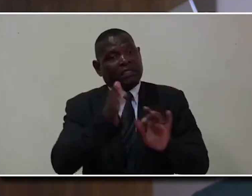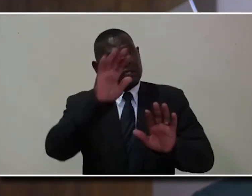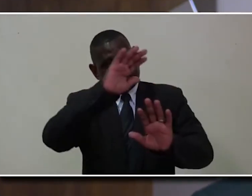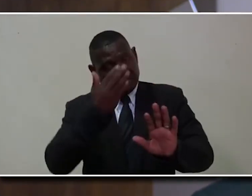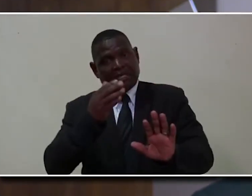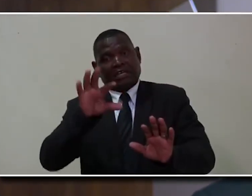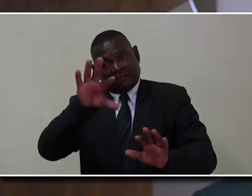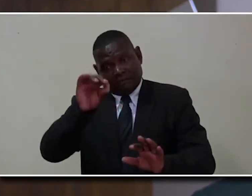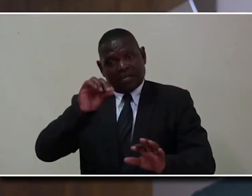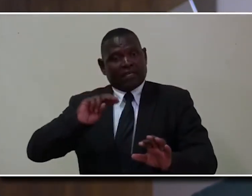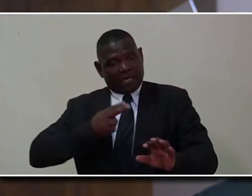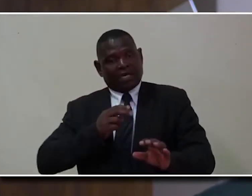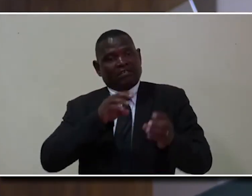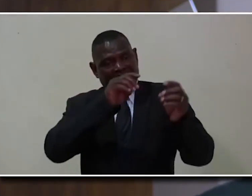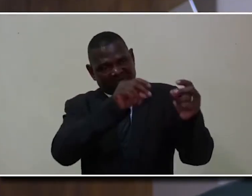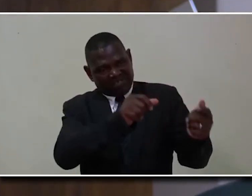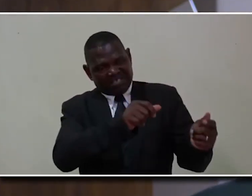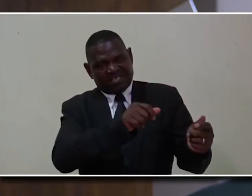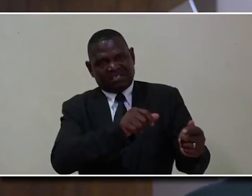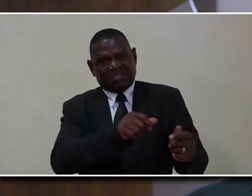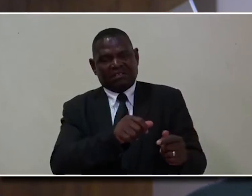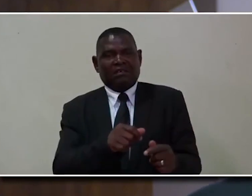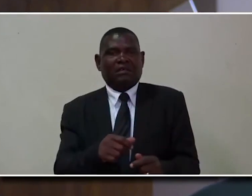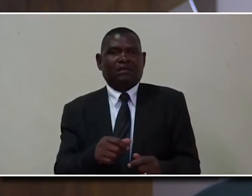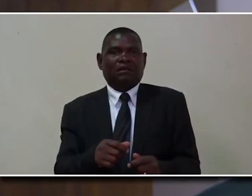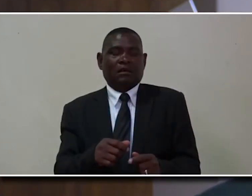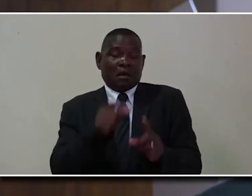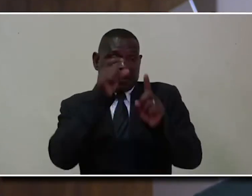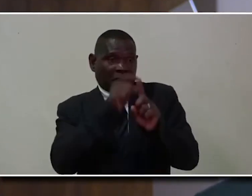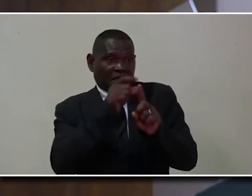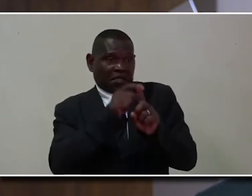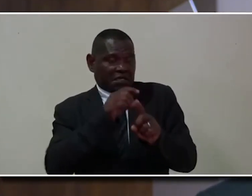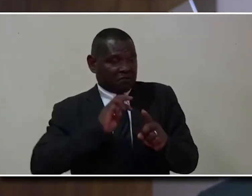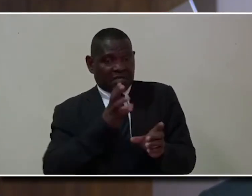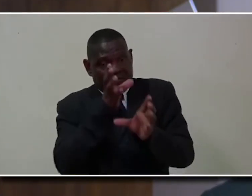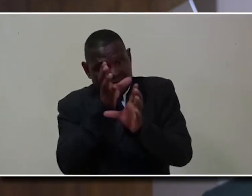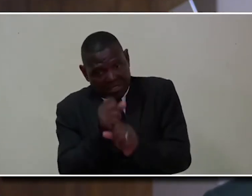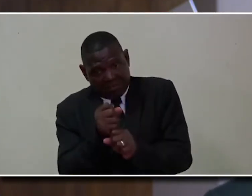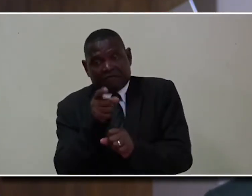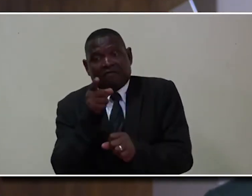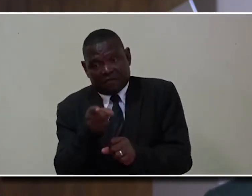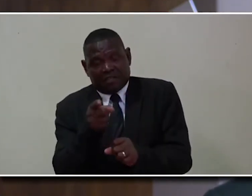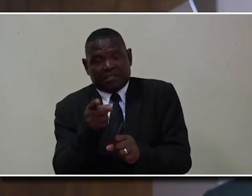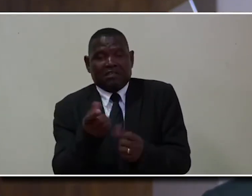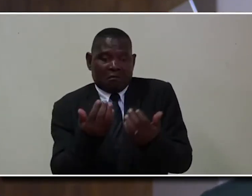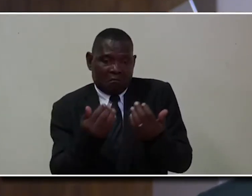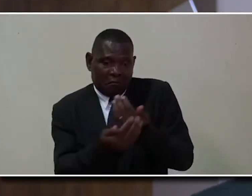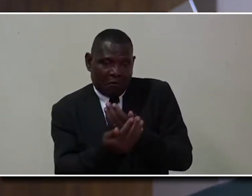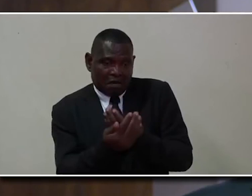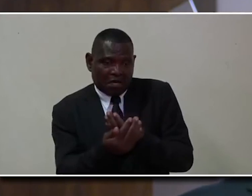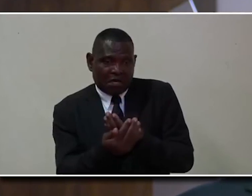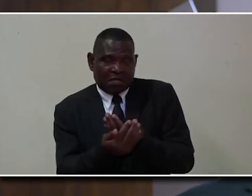iyazabwera akatipeze tiri okonzeka. And now the word which we've been given this morning. So pano liundi lomwe tapatsidwa mabamunu.